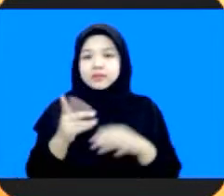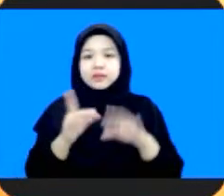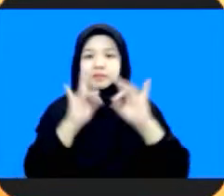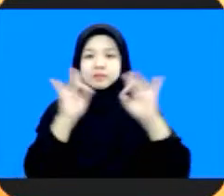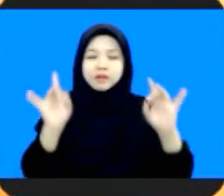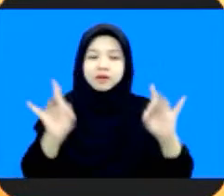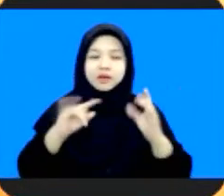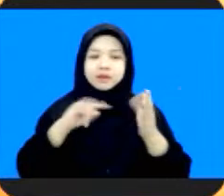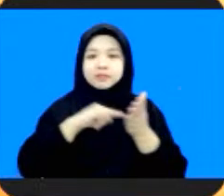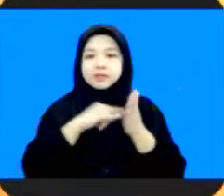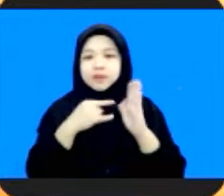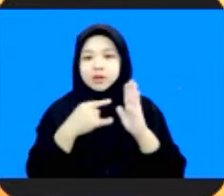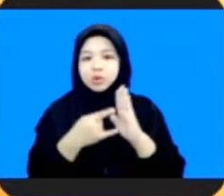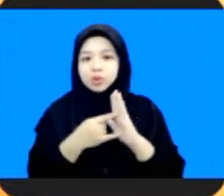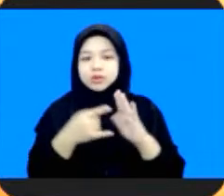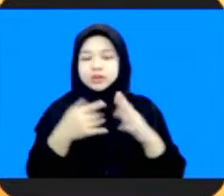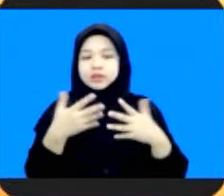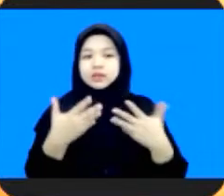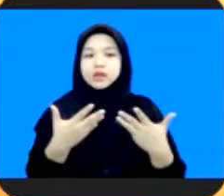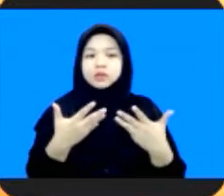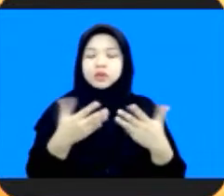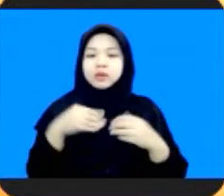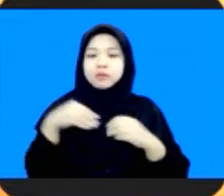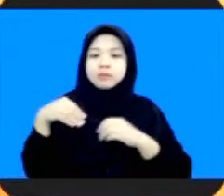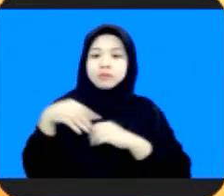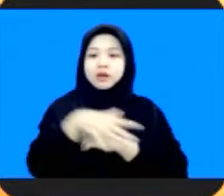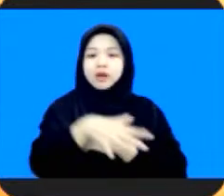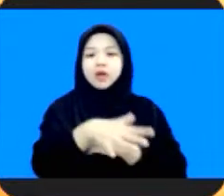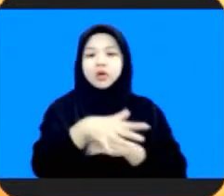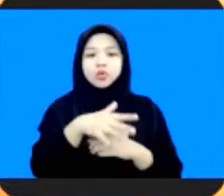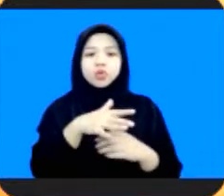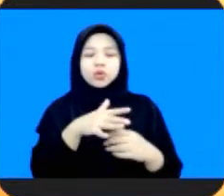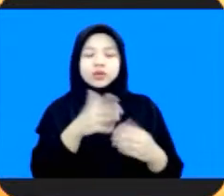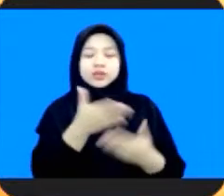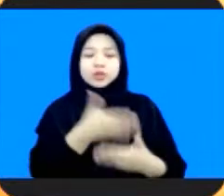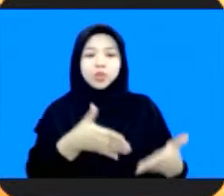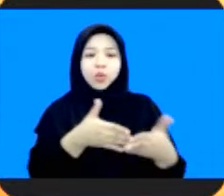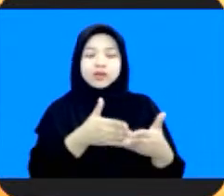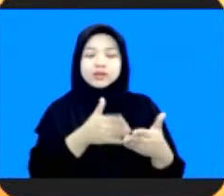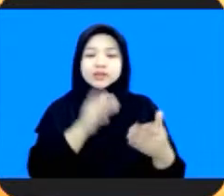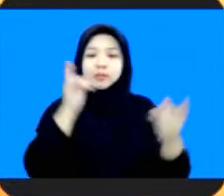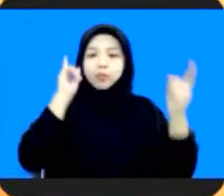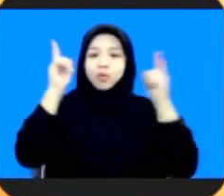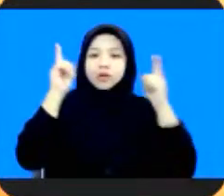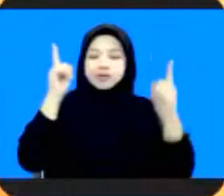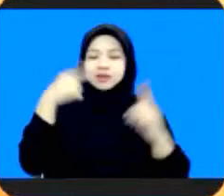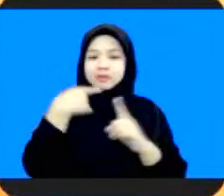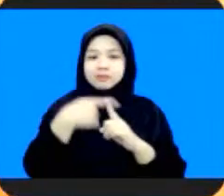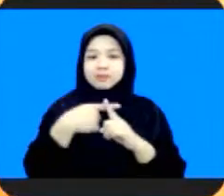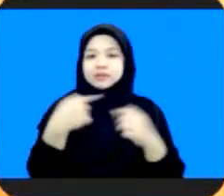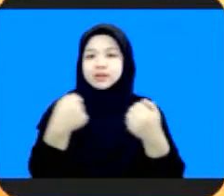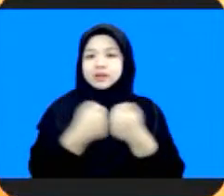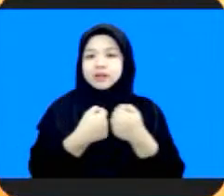spread, and impact of mis and disinformation, is there any recommendation or what policy solutions that are effective